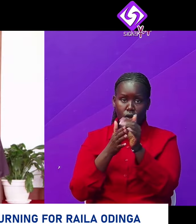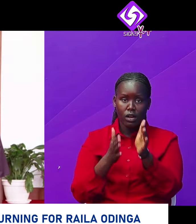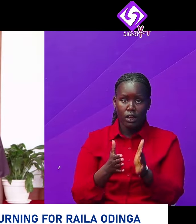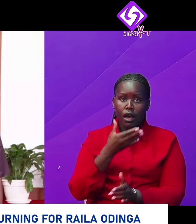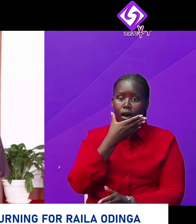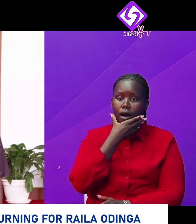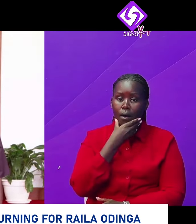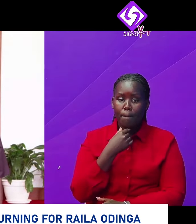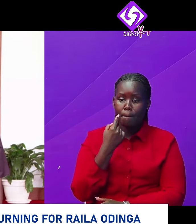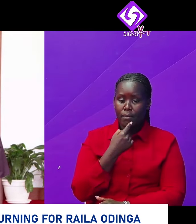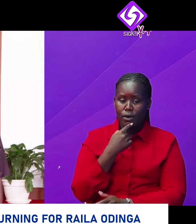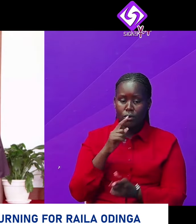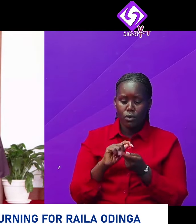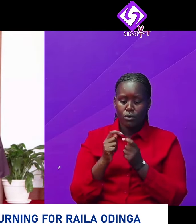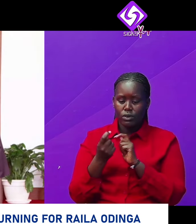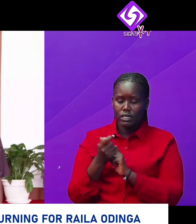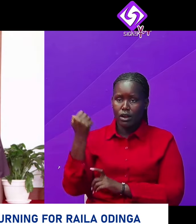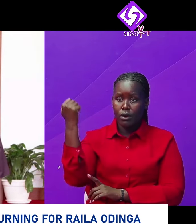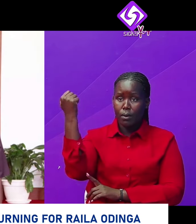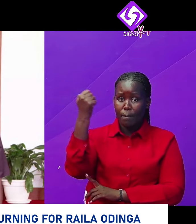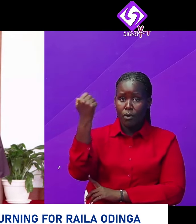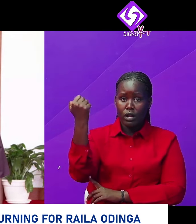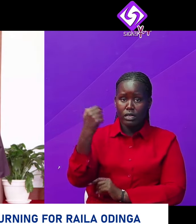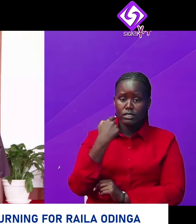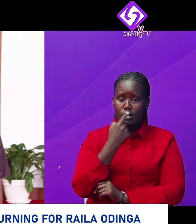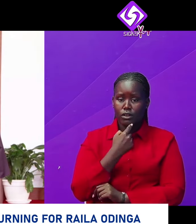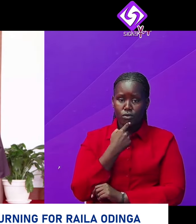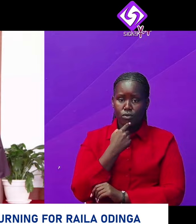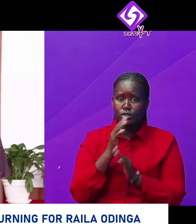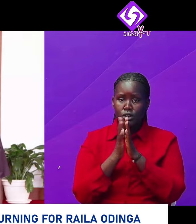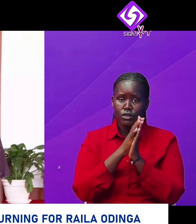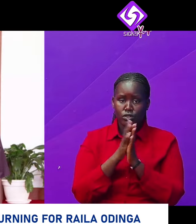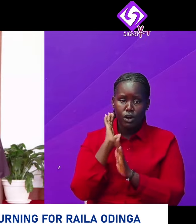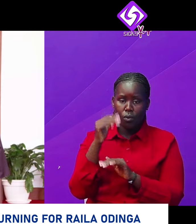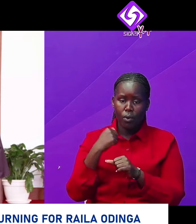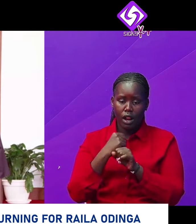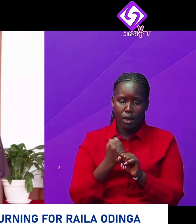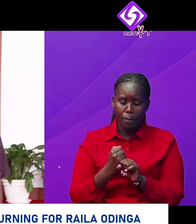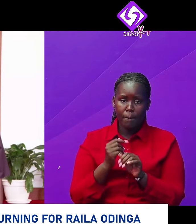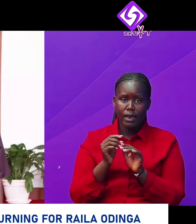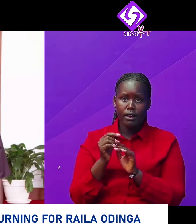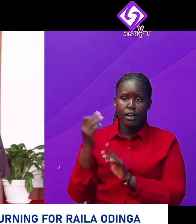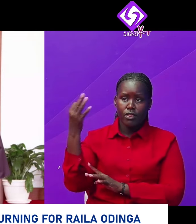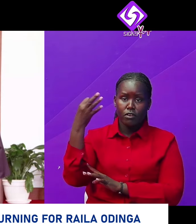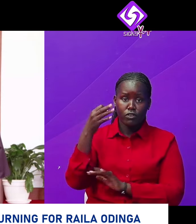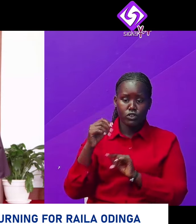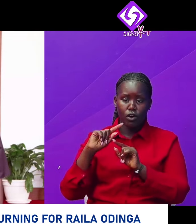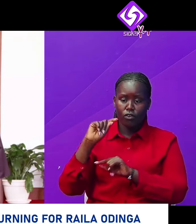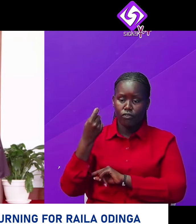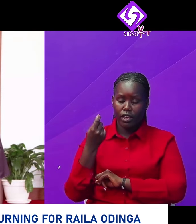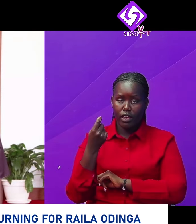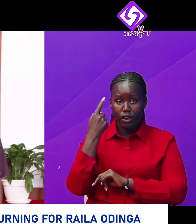ideals transcended politics and whose legacy will shape the destiny of Kenya for generations to come.